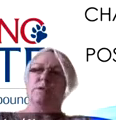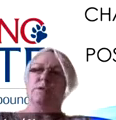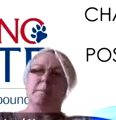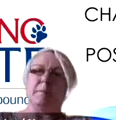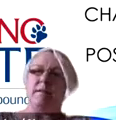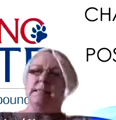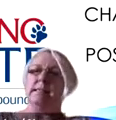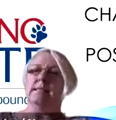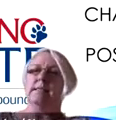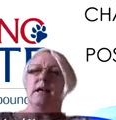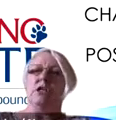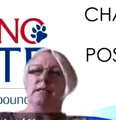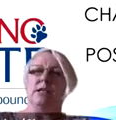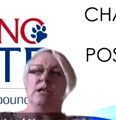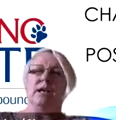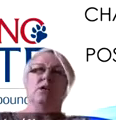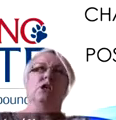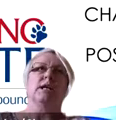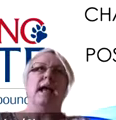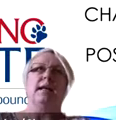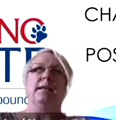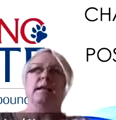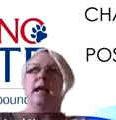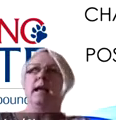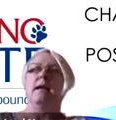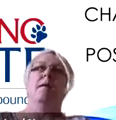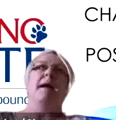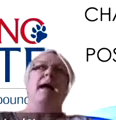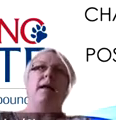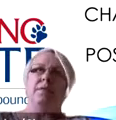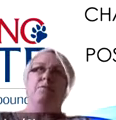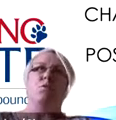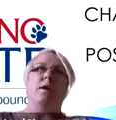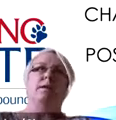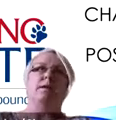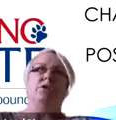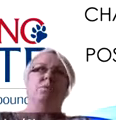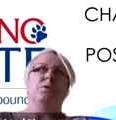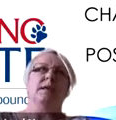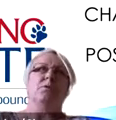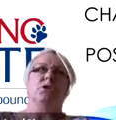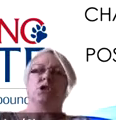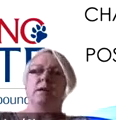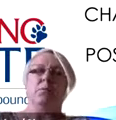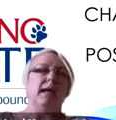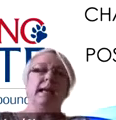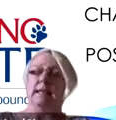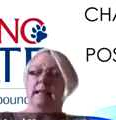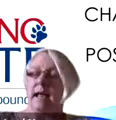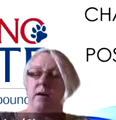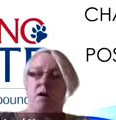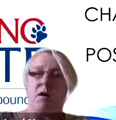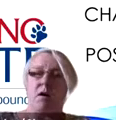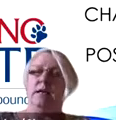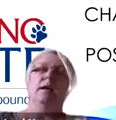drugs. School discipline policies and untrained educators created a path for individuals that were struggling with